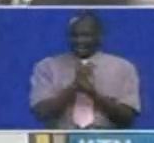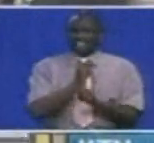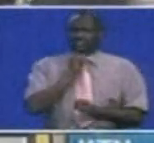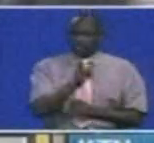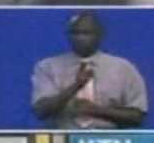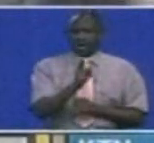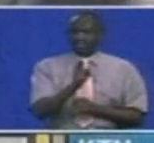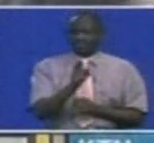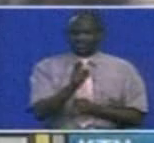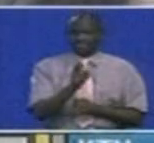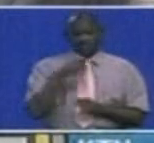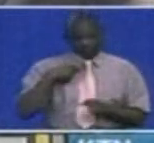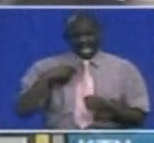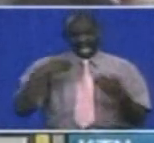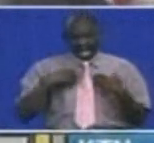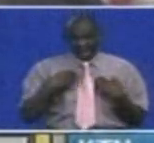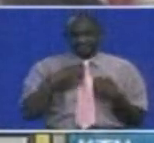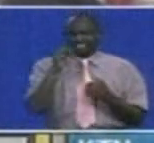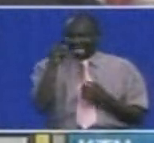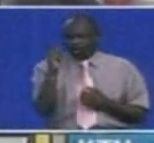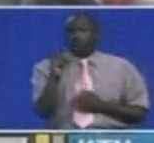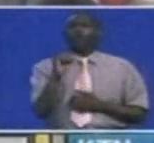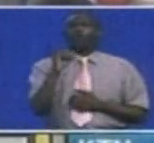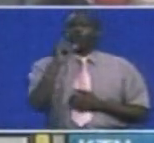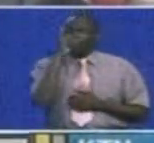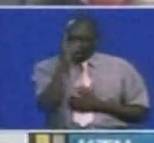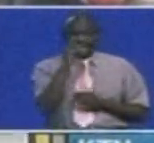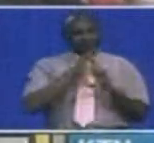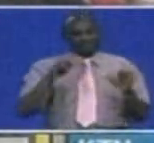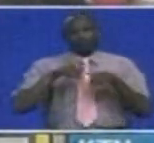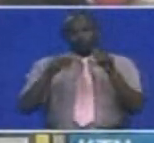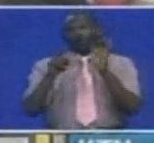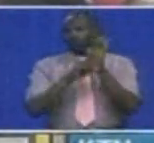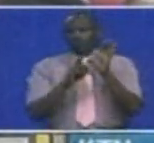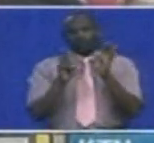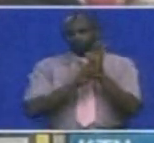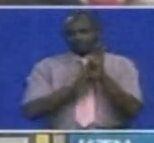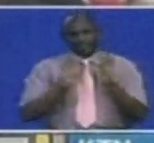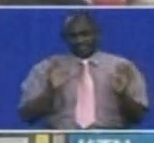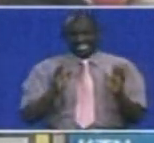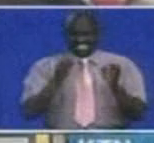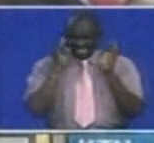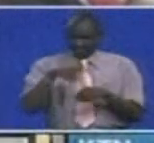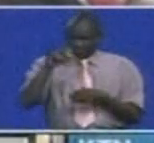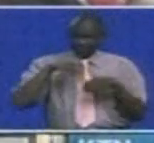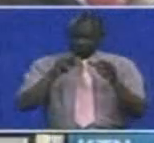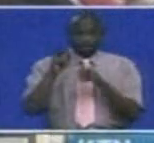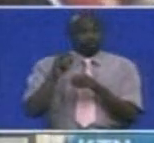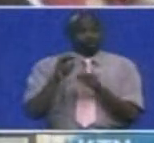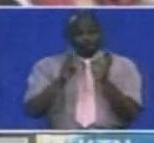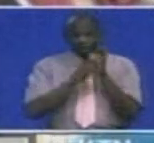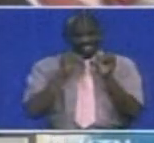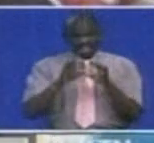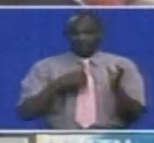Tuhakikishe ya kwamba tuko na sako moja ambayo inatia sheria. Na kama hawatii sheria,